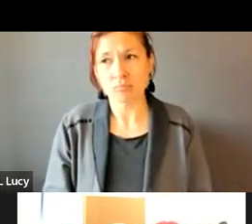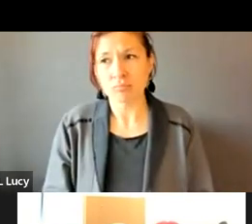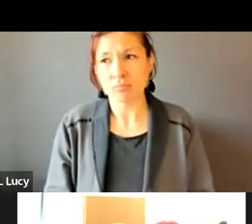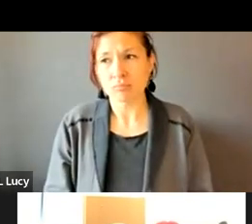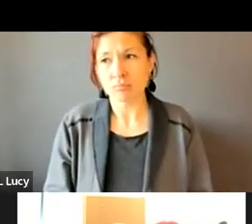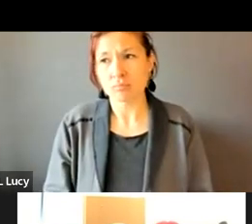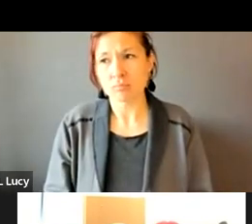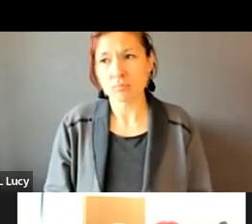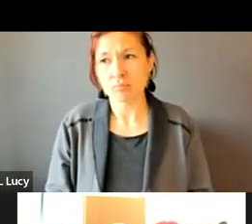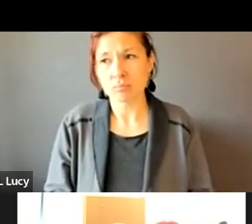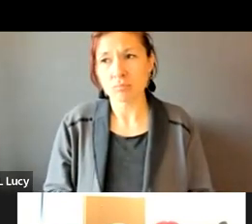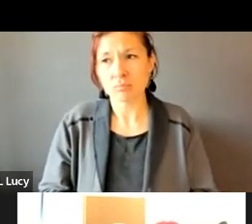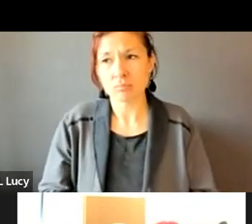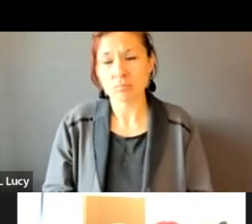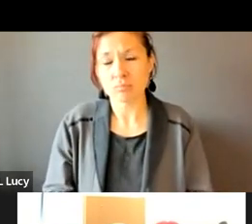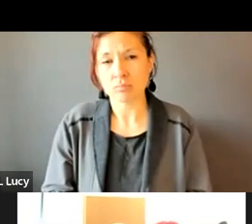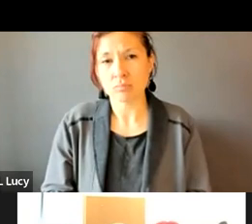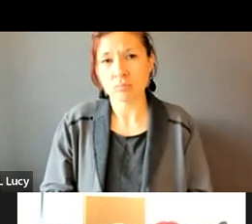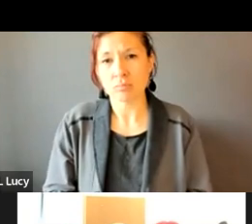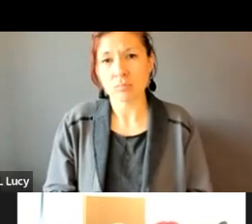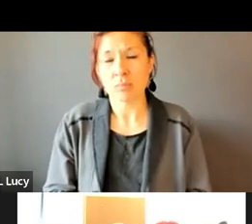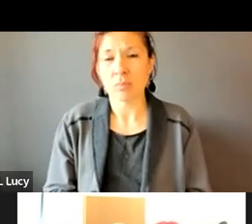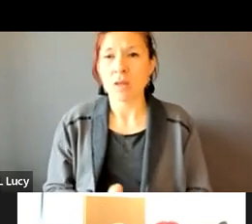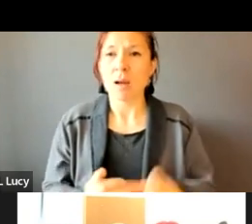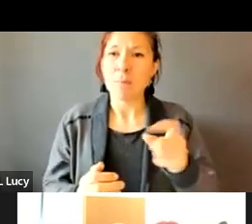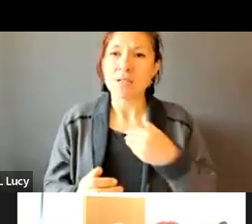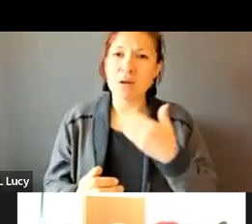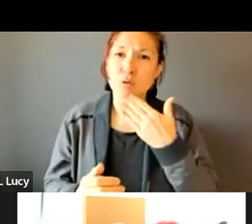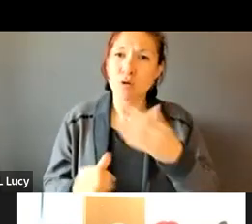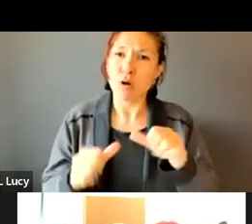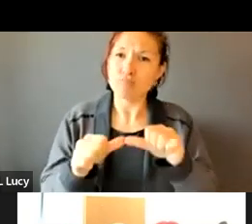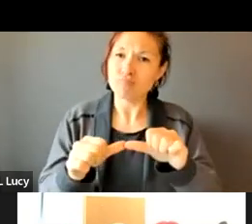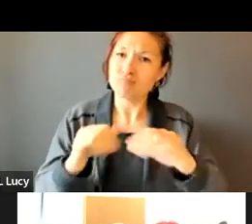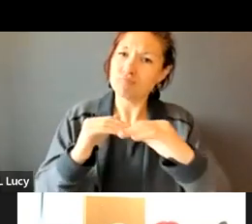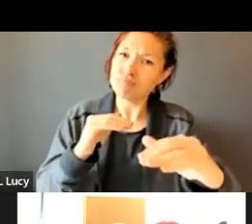we must create a sustainable plan is